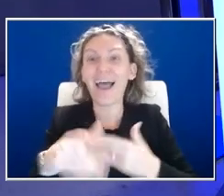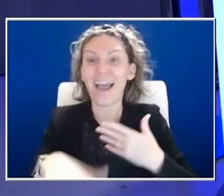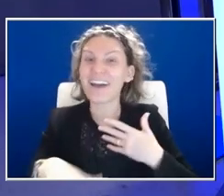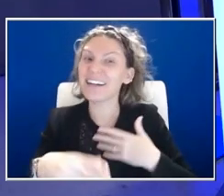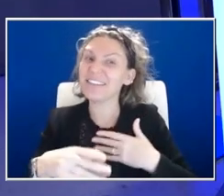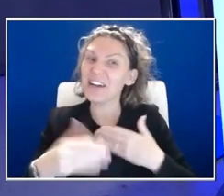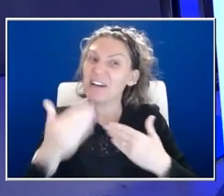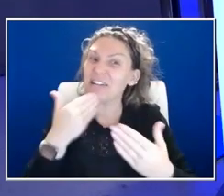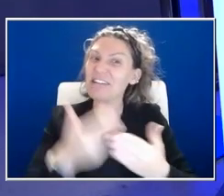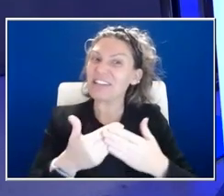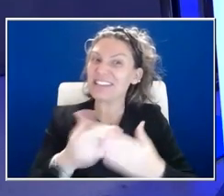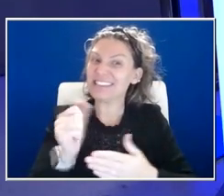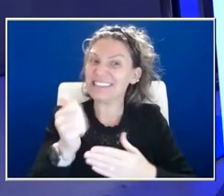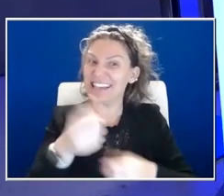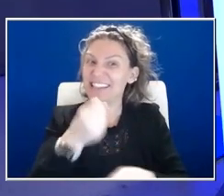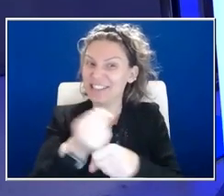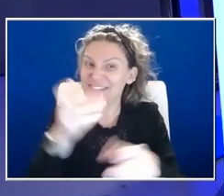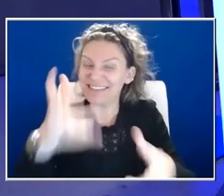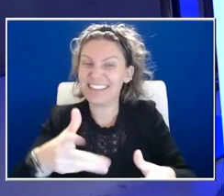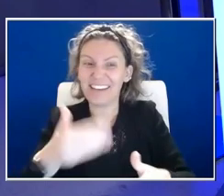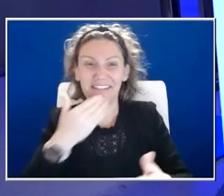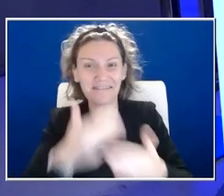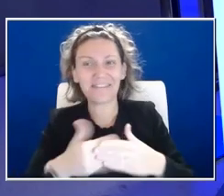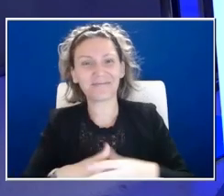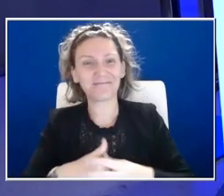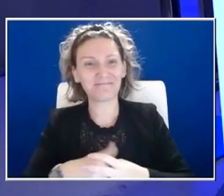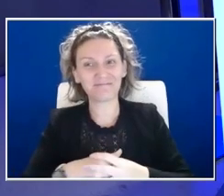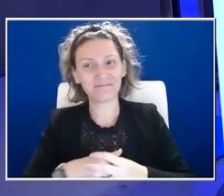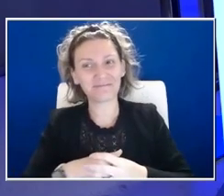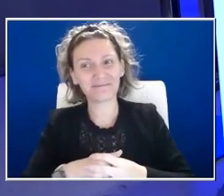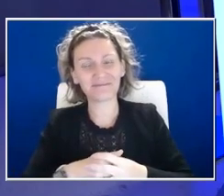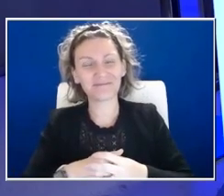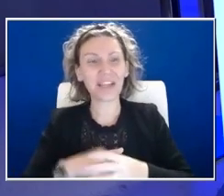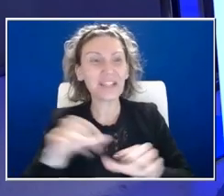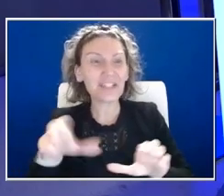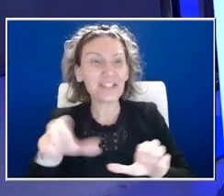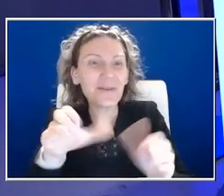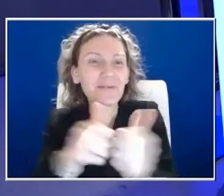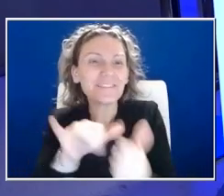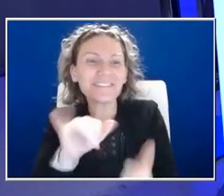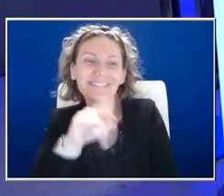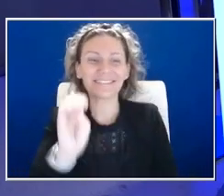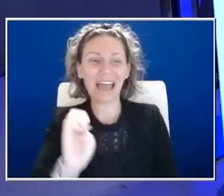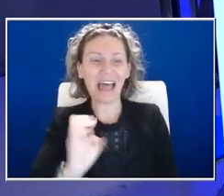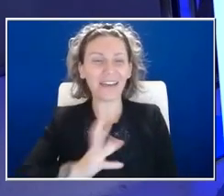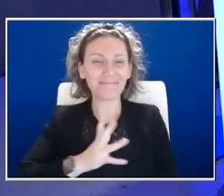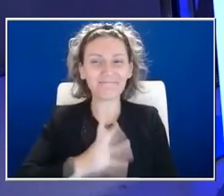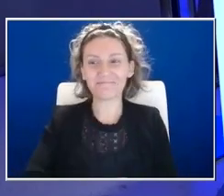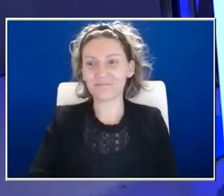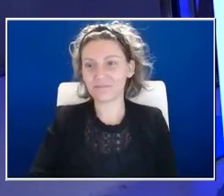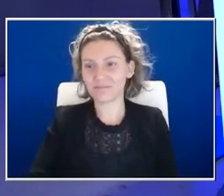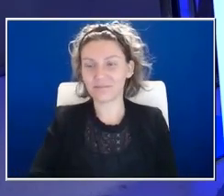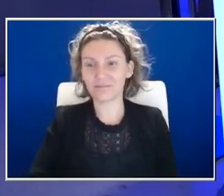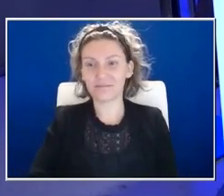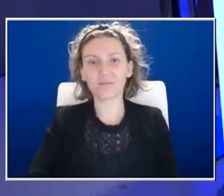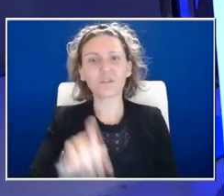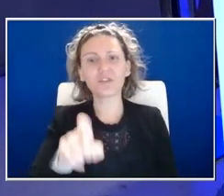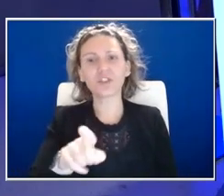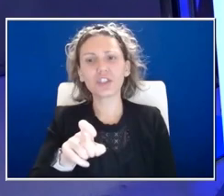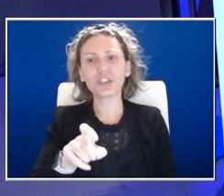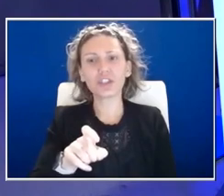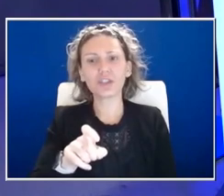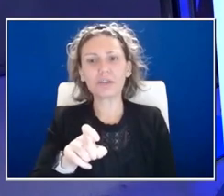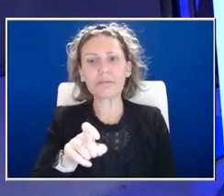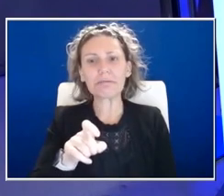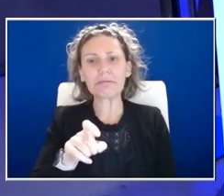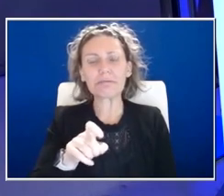Maybe. Hey. I hope so. And do it in style. I love that. There you go. Should you fast before you have a wellness